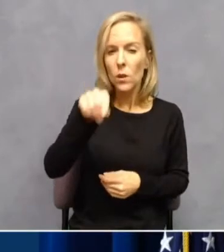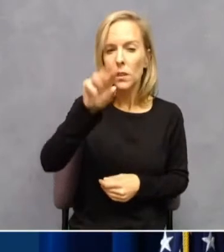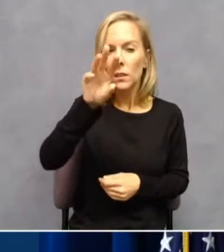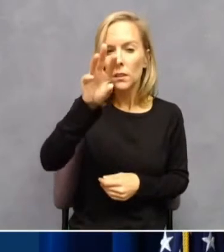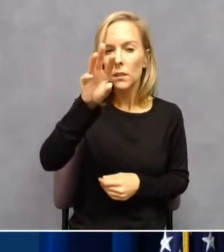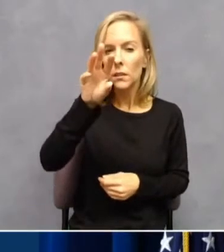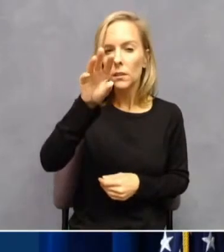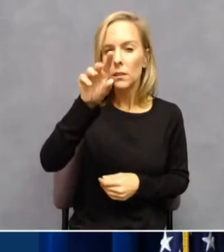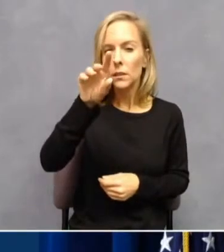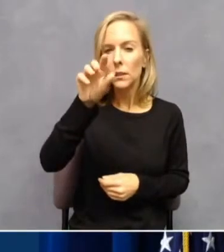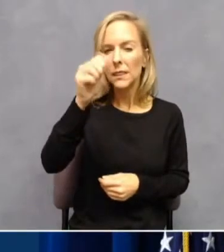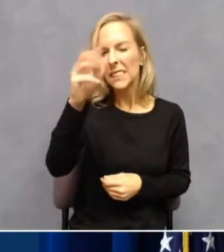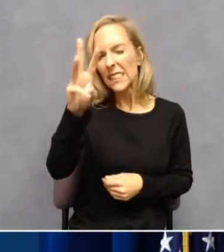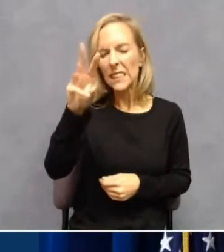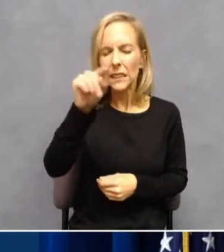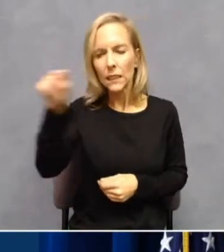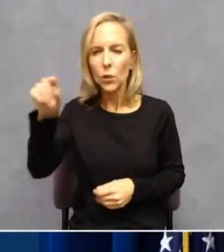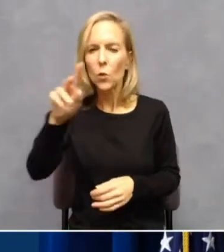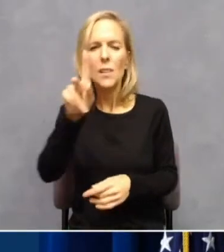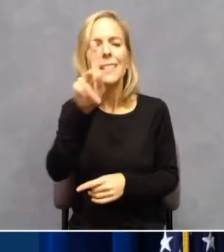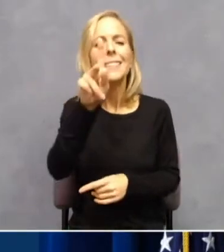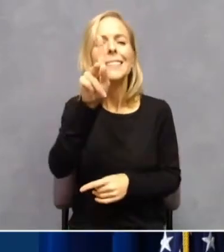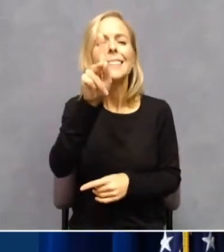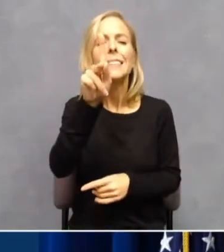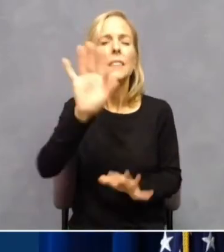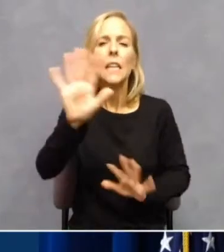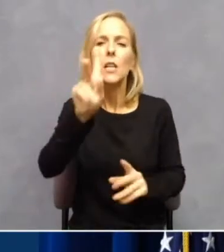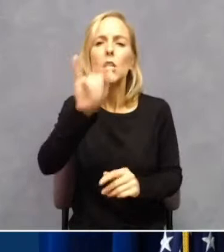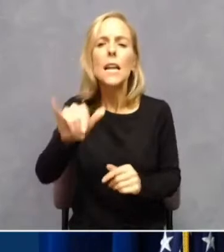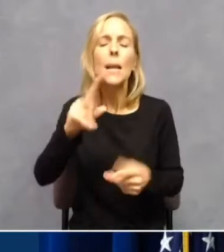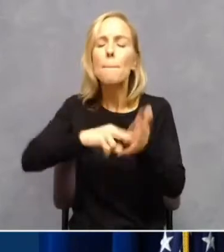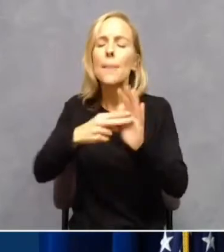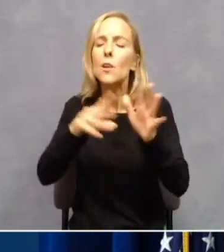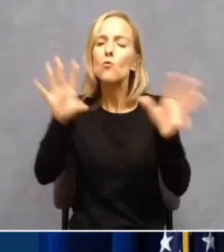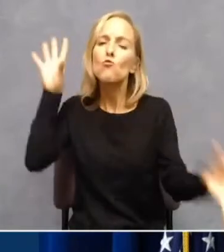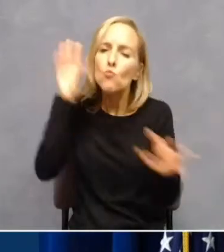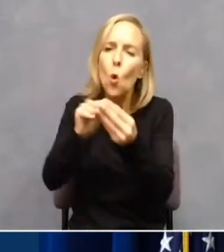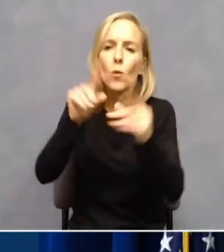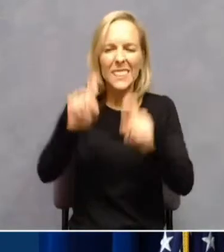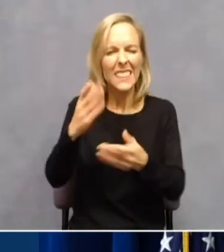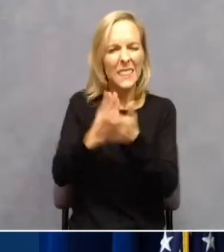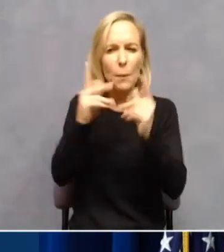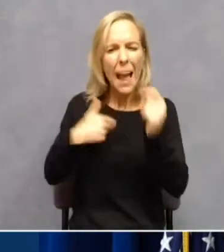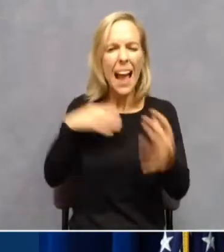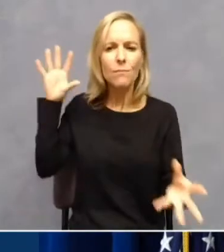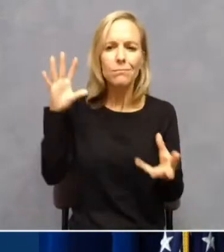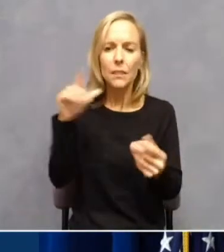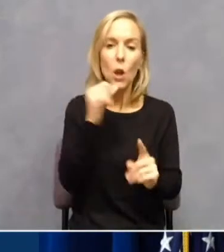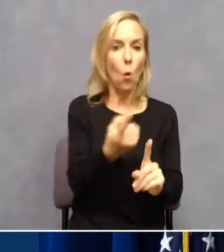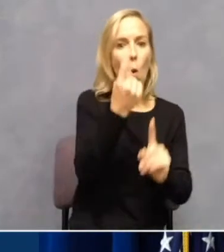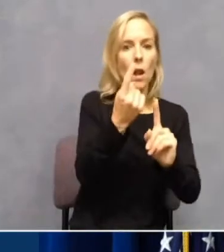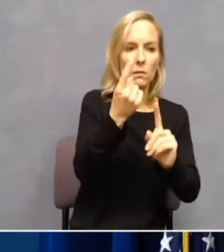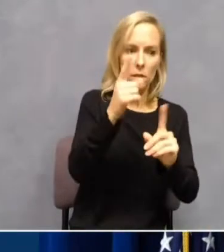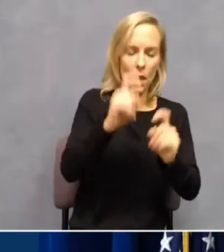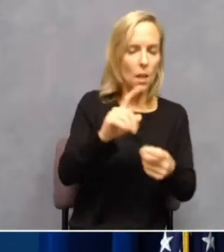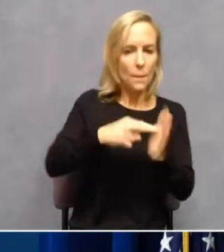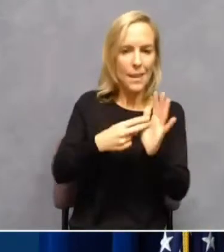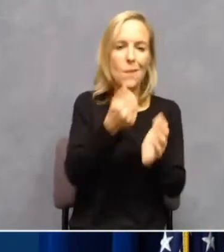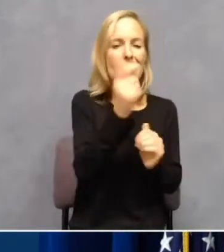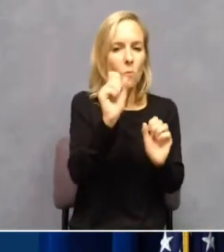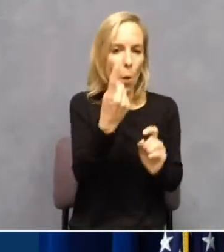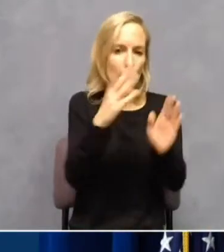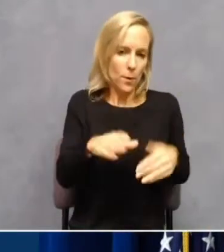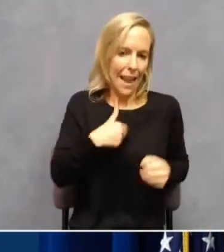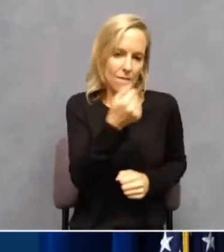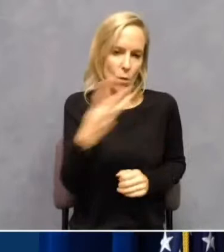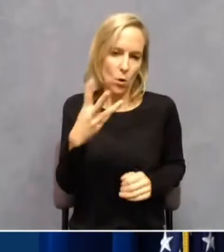1,718,621. Those aren't Kentuckians. Those are total tests. Some people have had multiple tests. Today, we have 711 Kentuckians in the